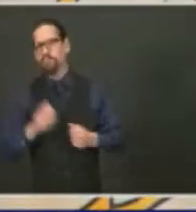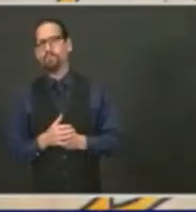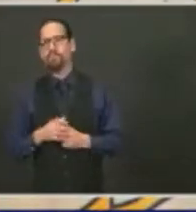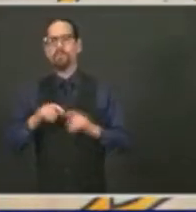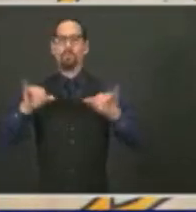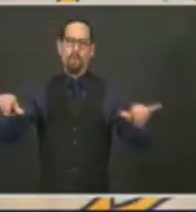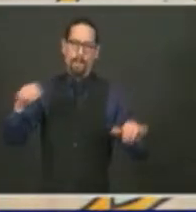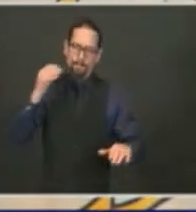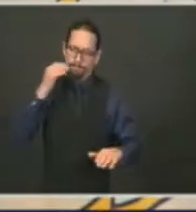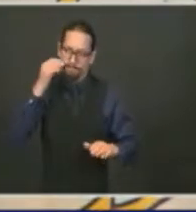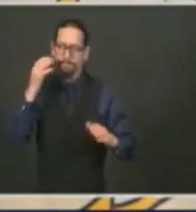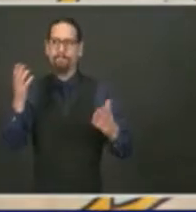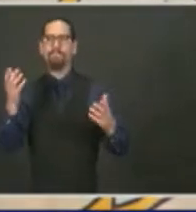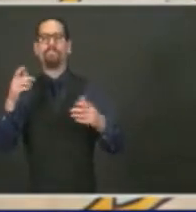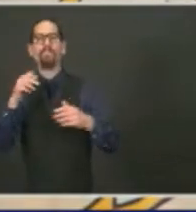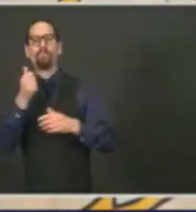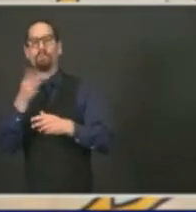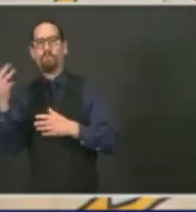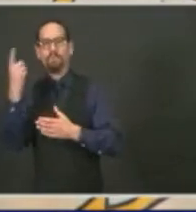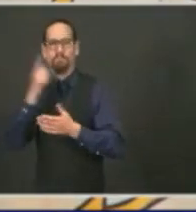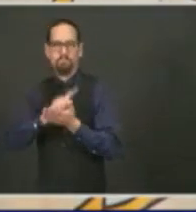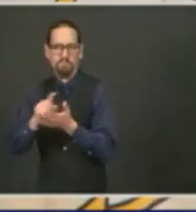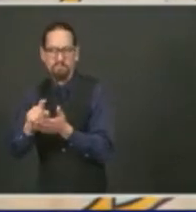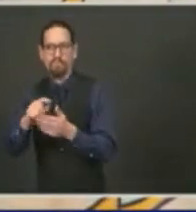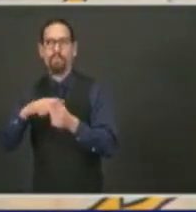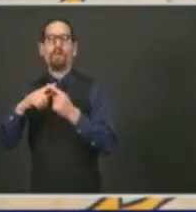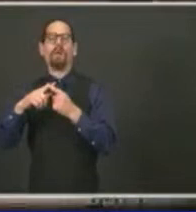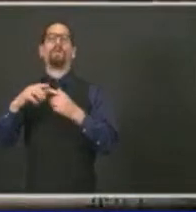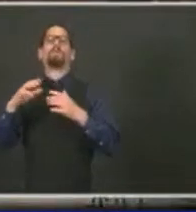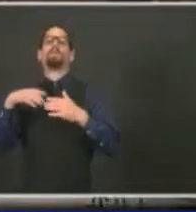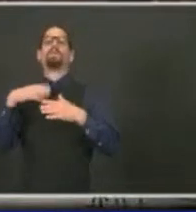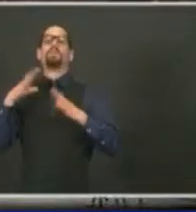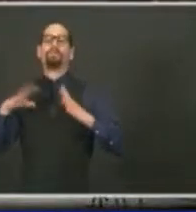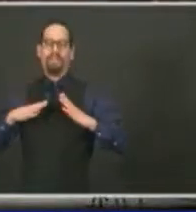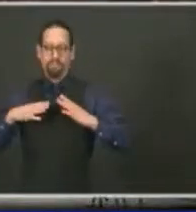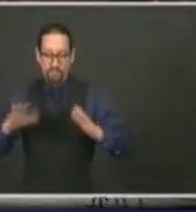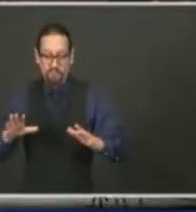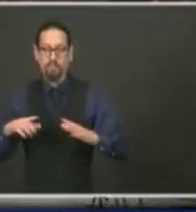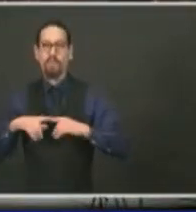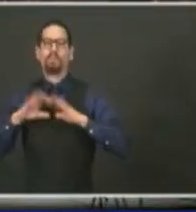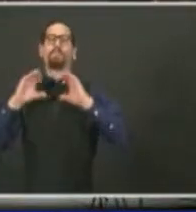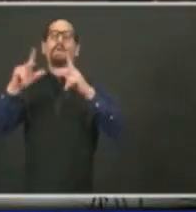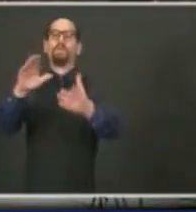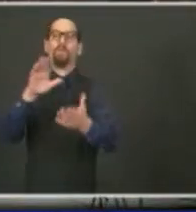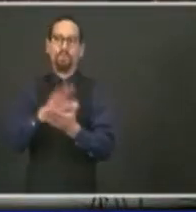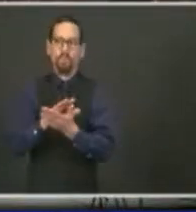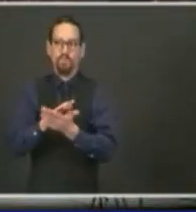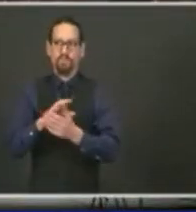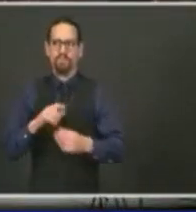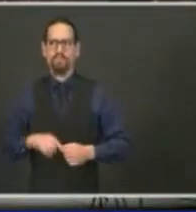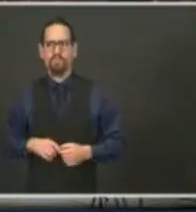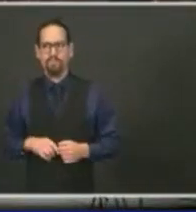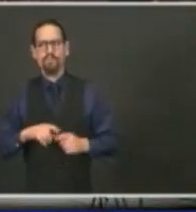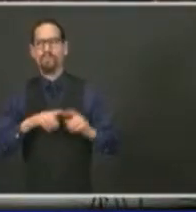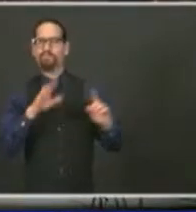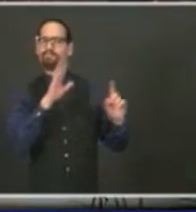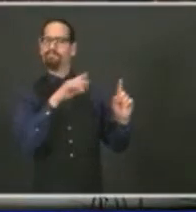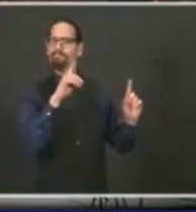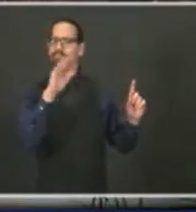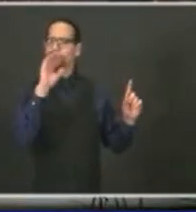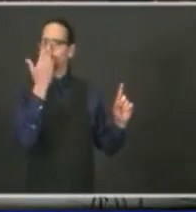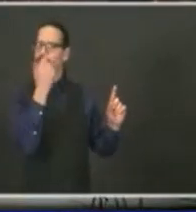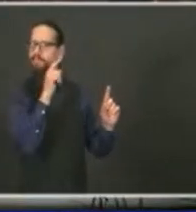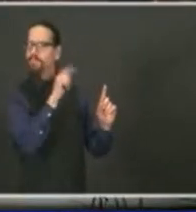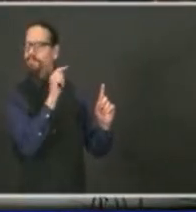them ramp back in January. There's this now antagonistic relationship with the comments that you make here and what the reality is